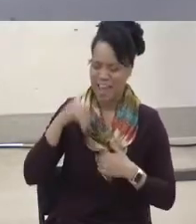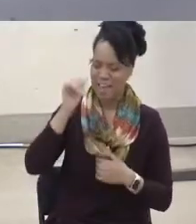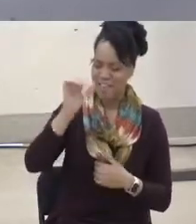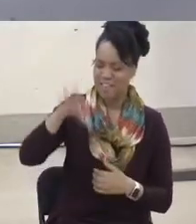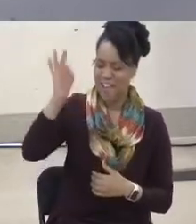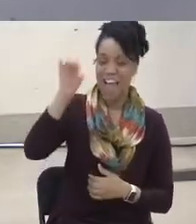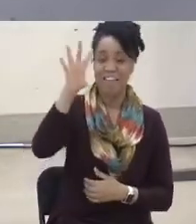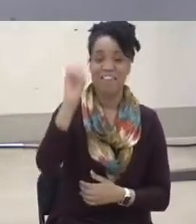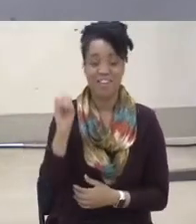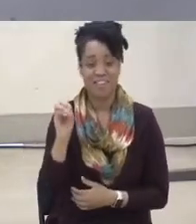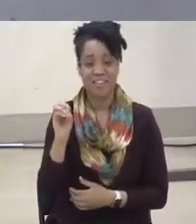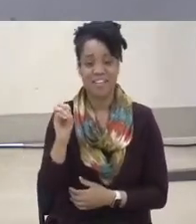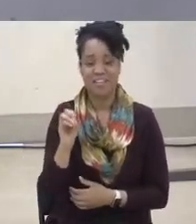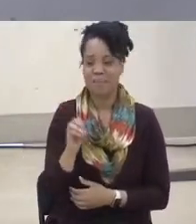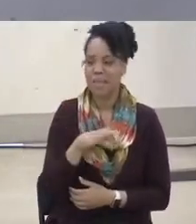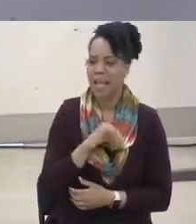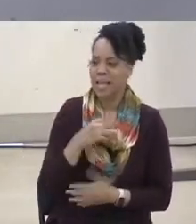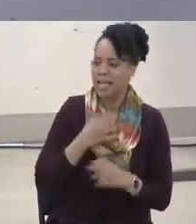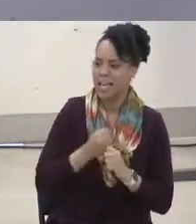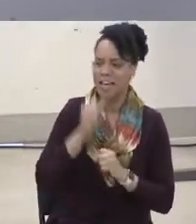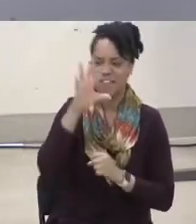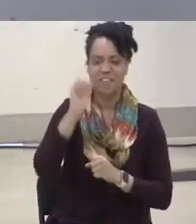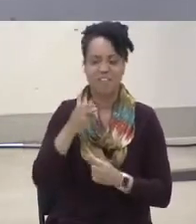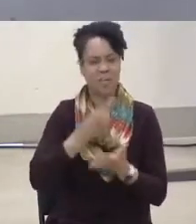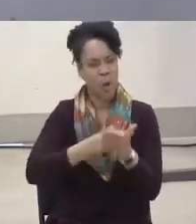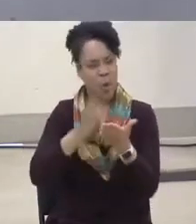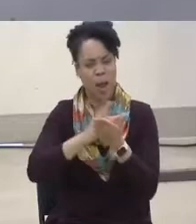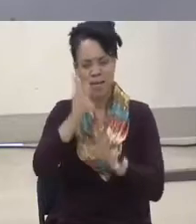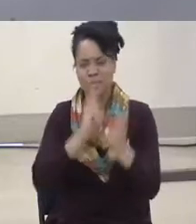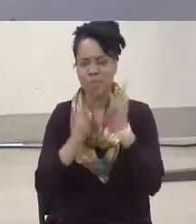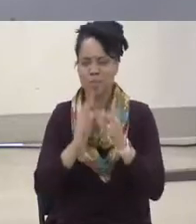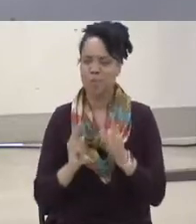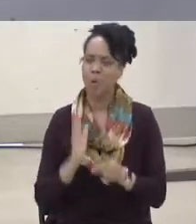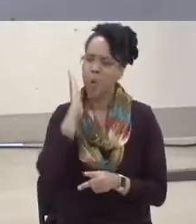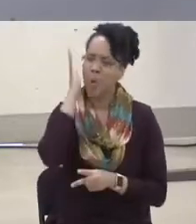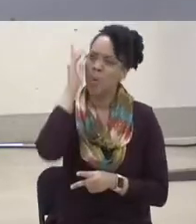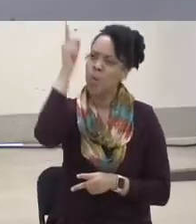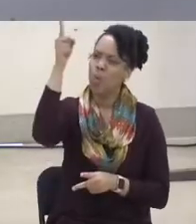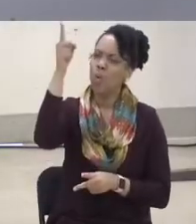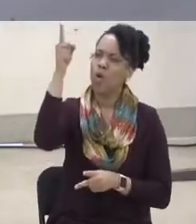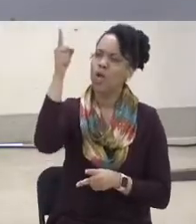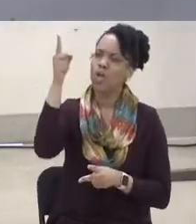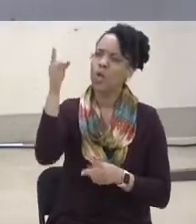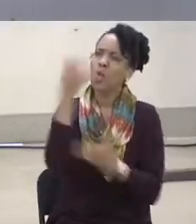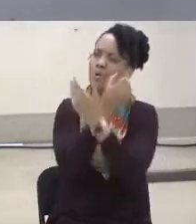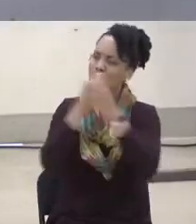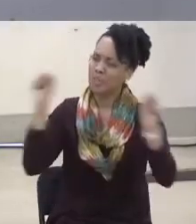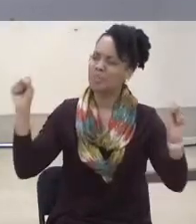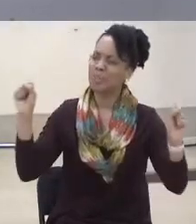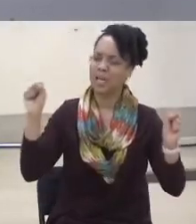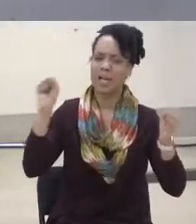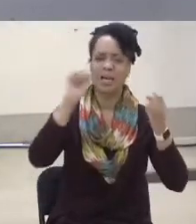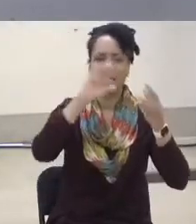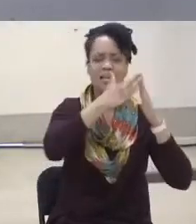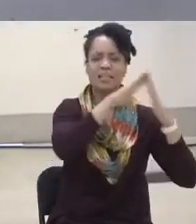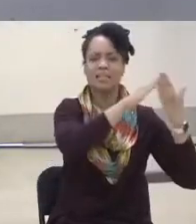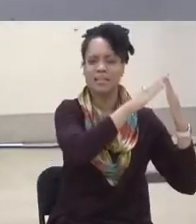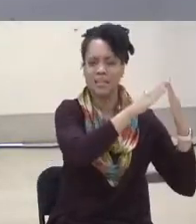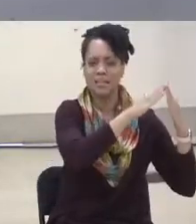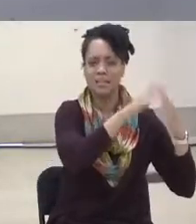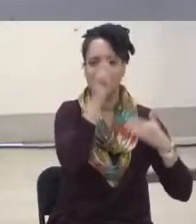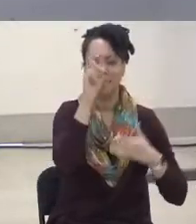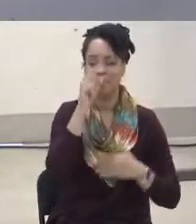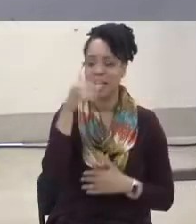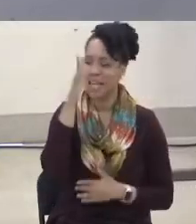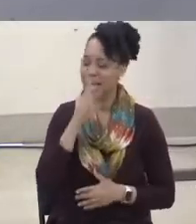and I can get 50 righteous folks, will you spare the city? Y Abraham le dijo a Dios, si yo puedo encontrar 50, podrás salvar la ciudad. God said,